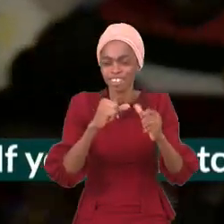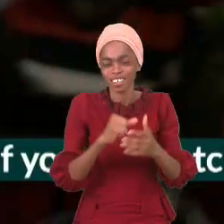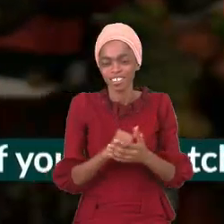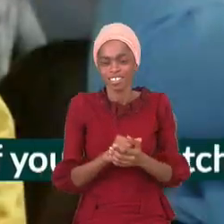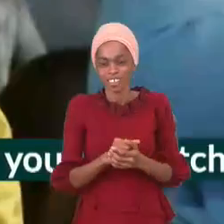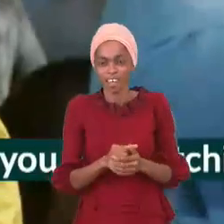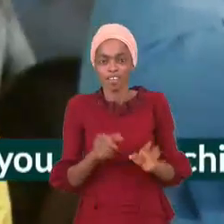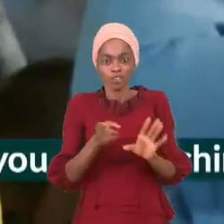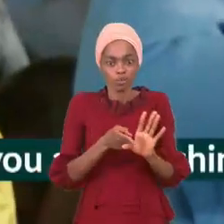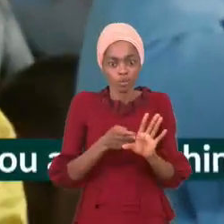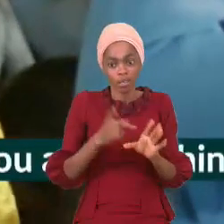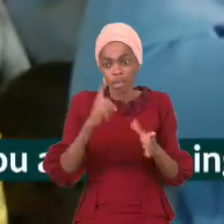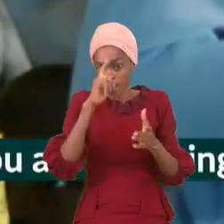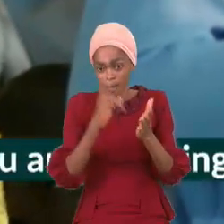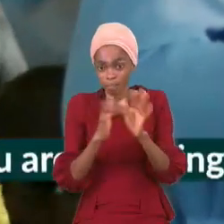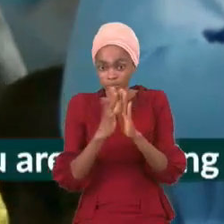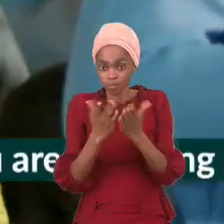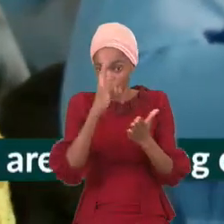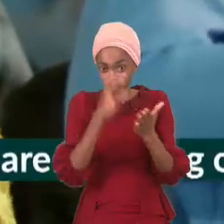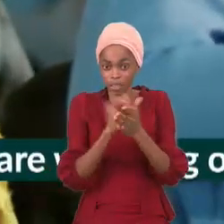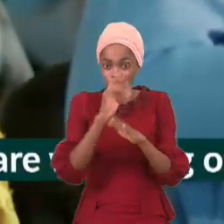Our Father in the Lord will be praying for you.